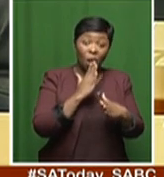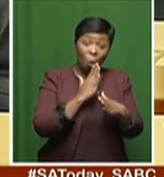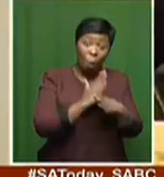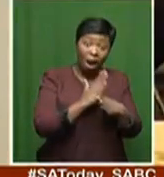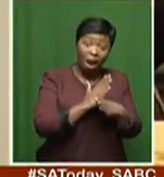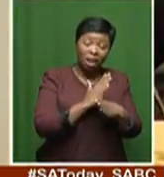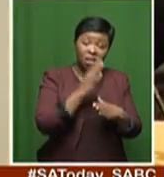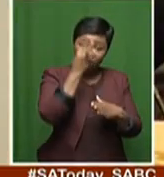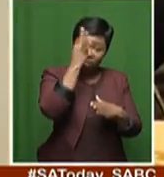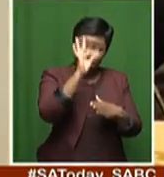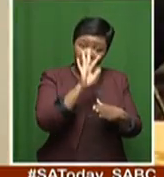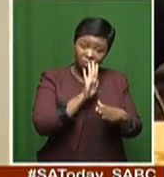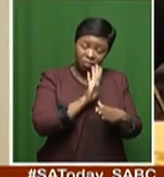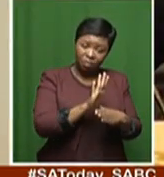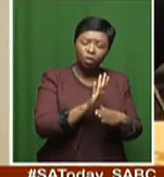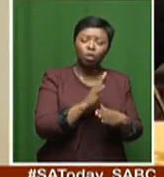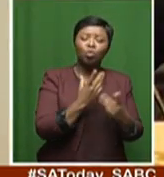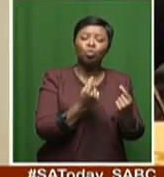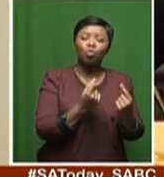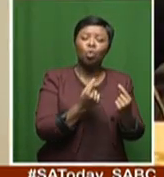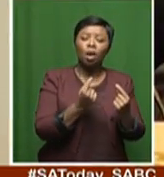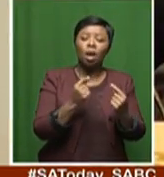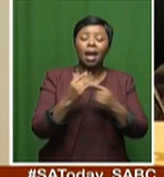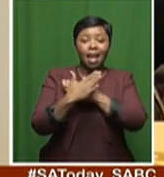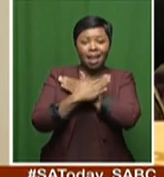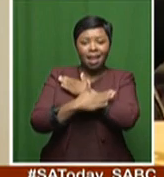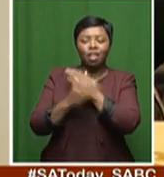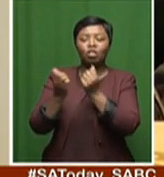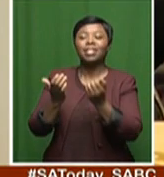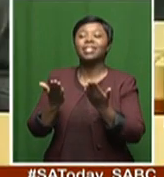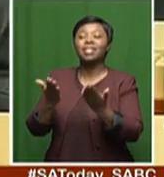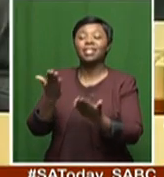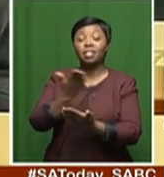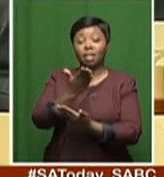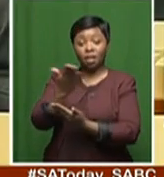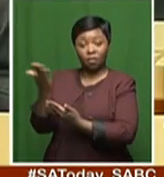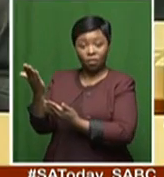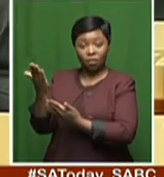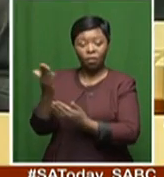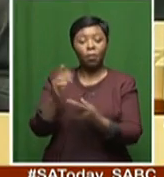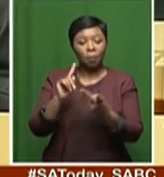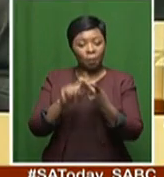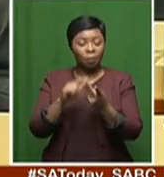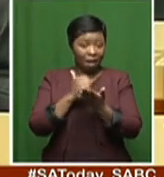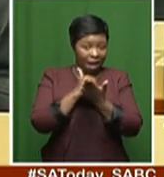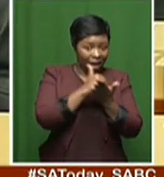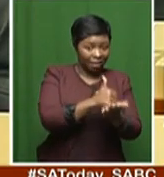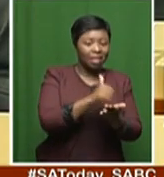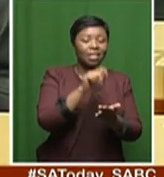to serve the nation, will, in the end, also assist the ANC along the path of